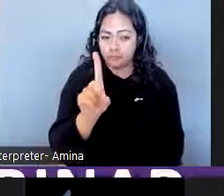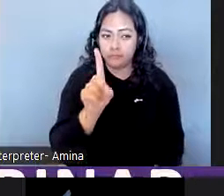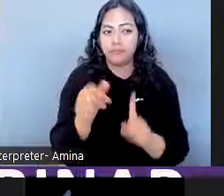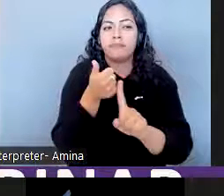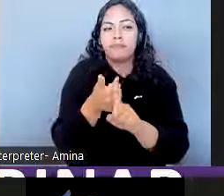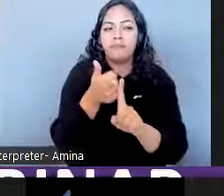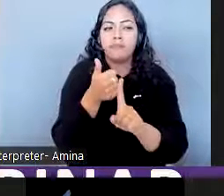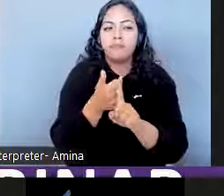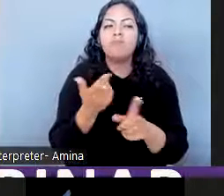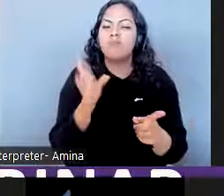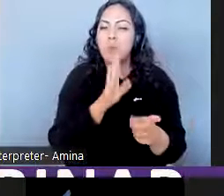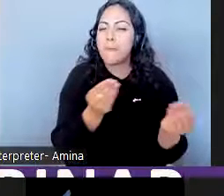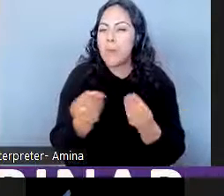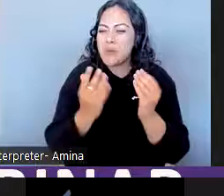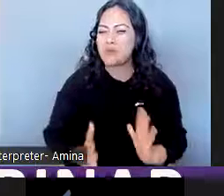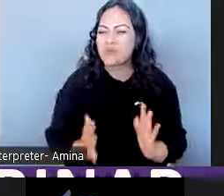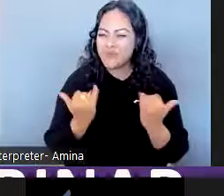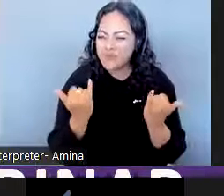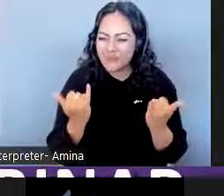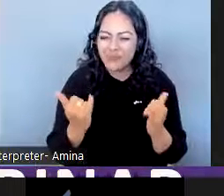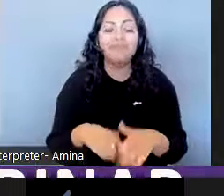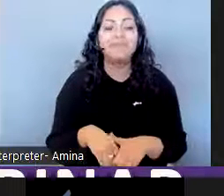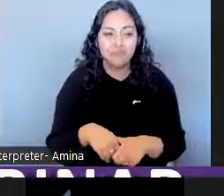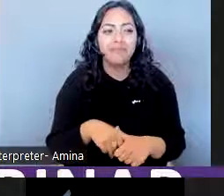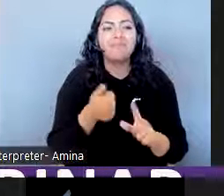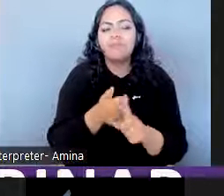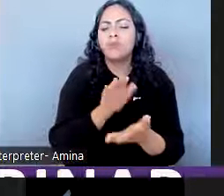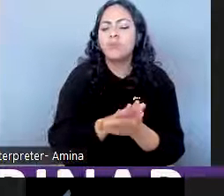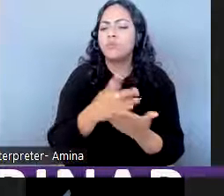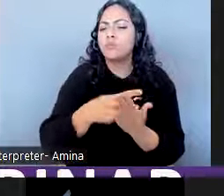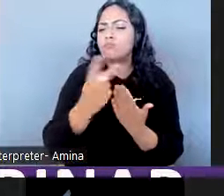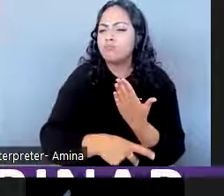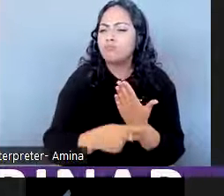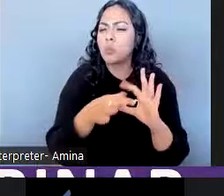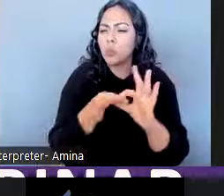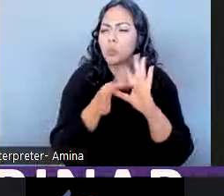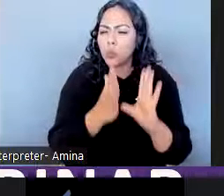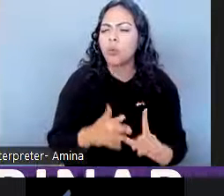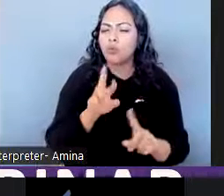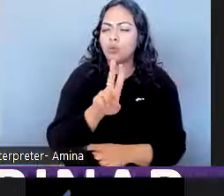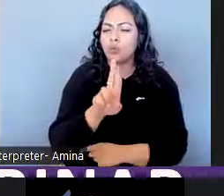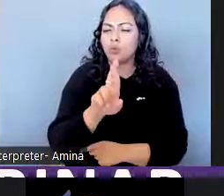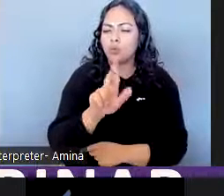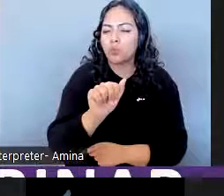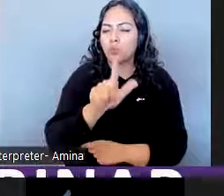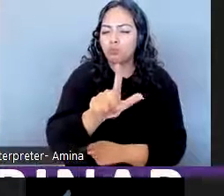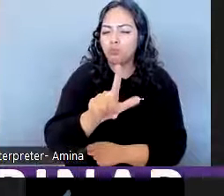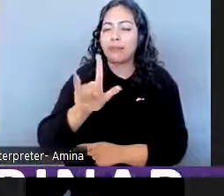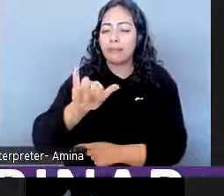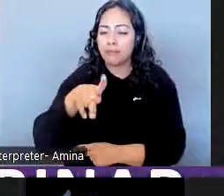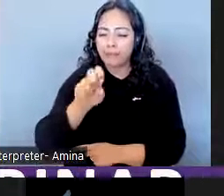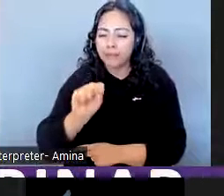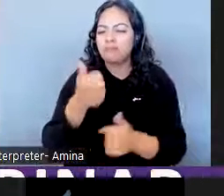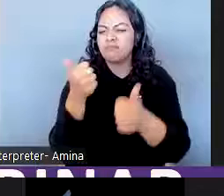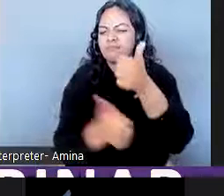session, is the school program coordinator and rural links with Link Ages in Alberta. And